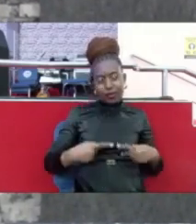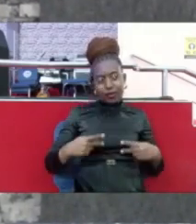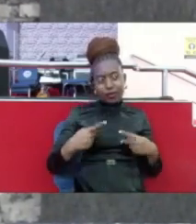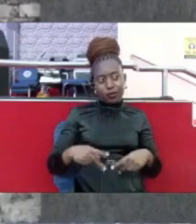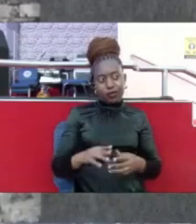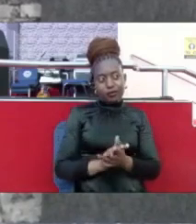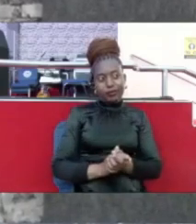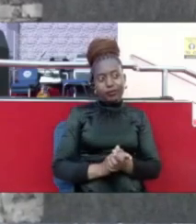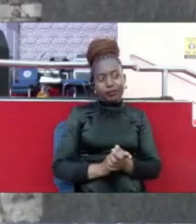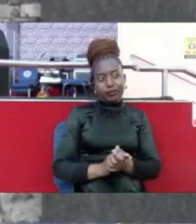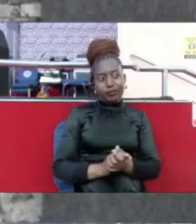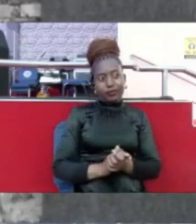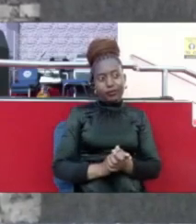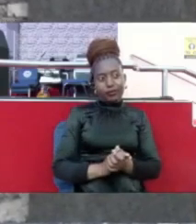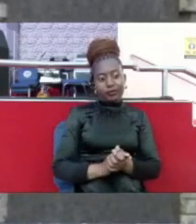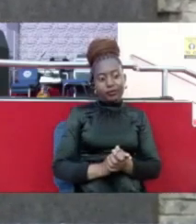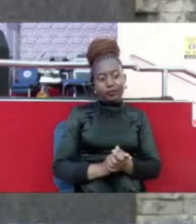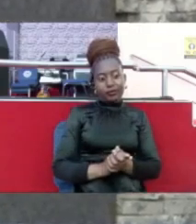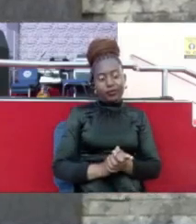Now you know a little of our story.